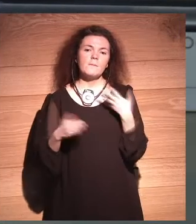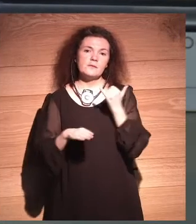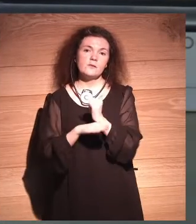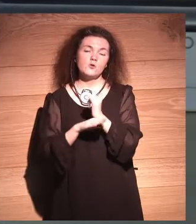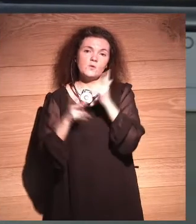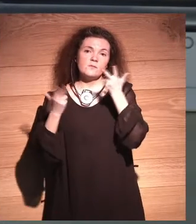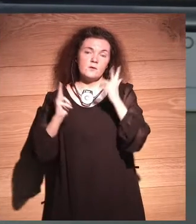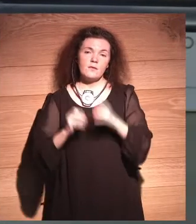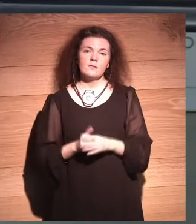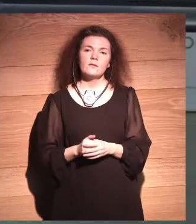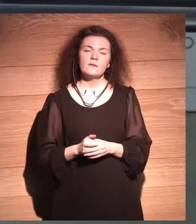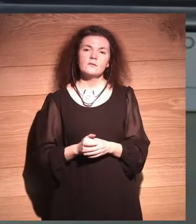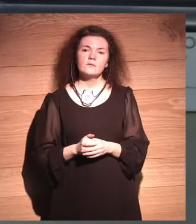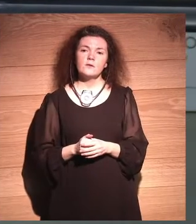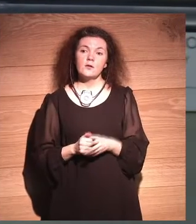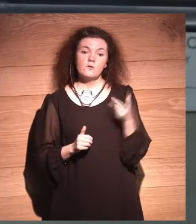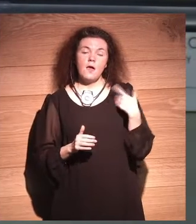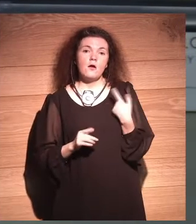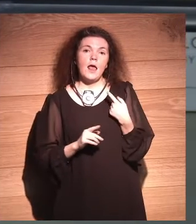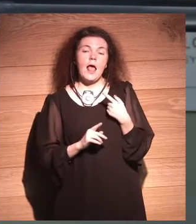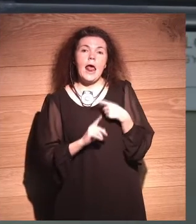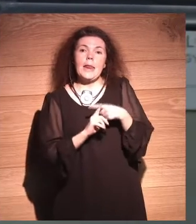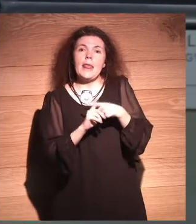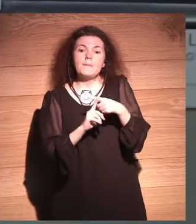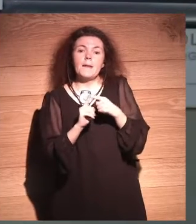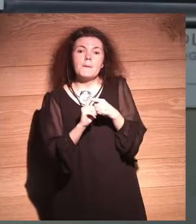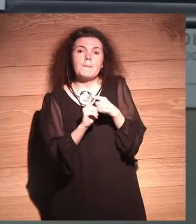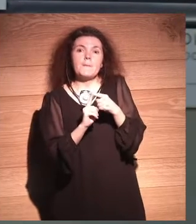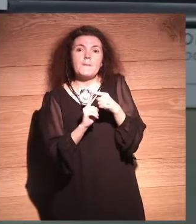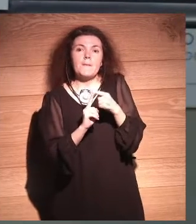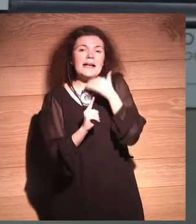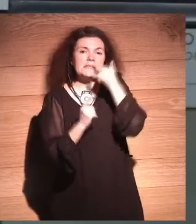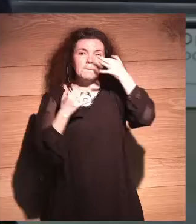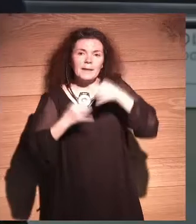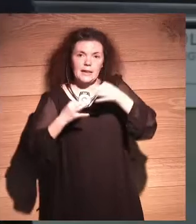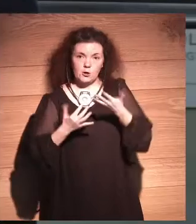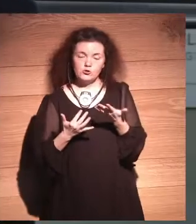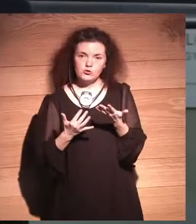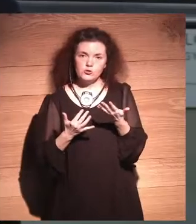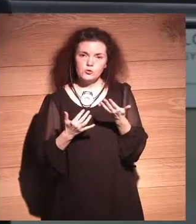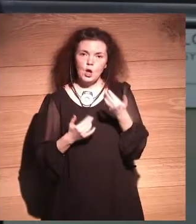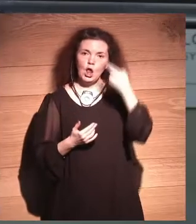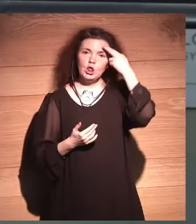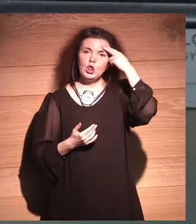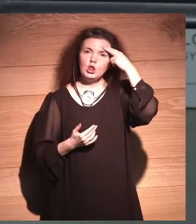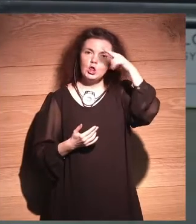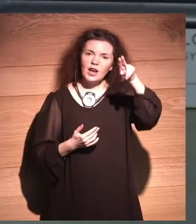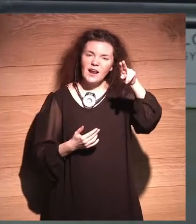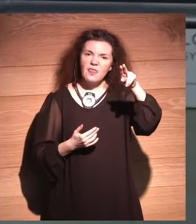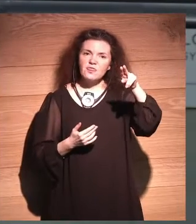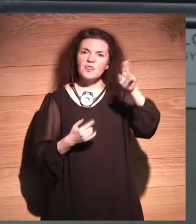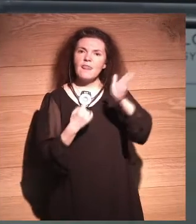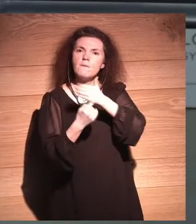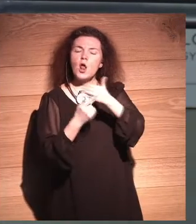very much to a dangerous level. There is a disturbing tolerance for violence that's emerging now in the United States. There